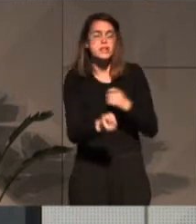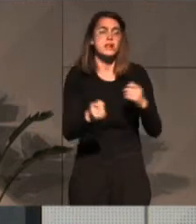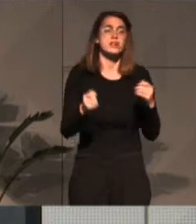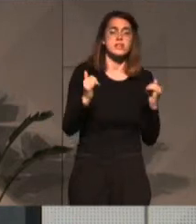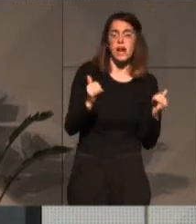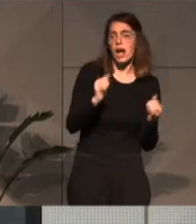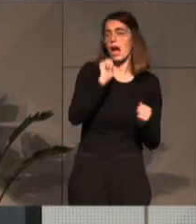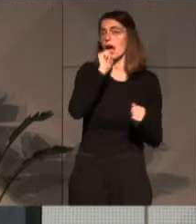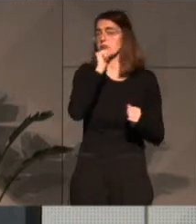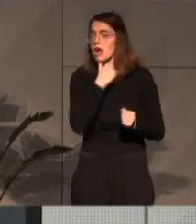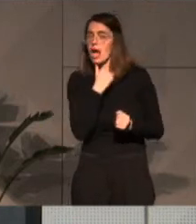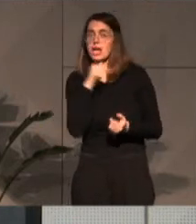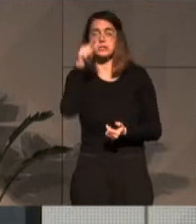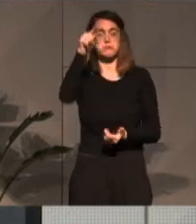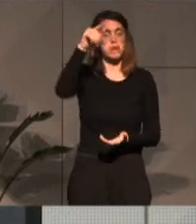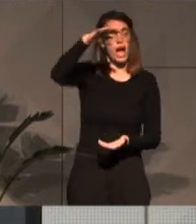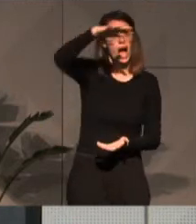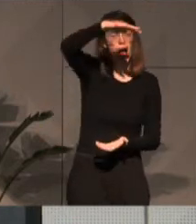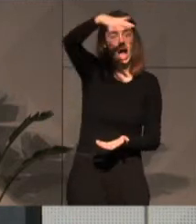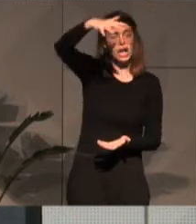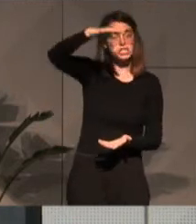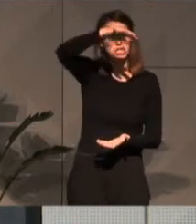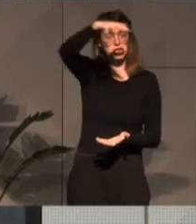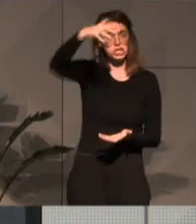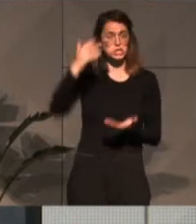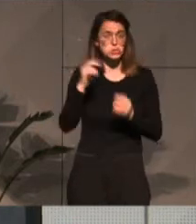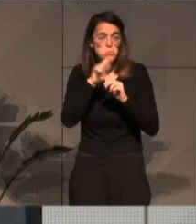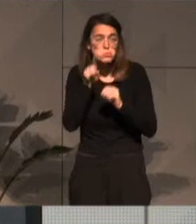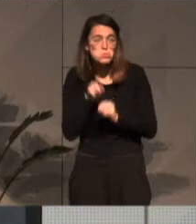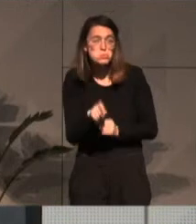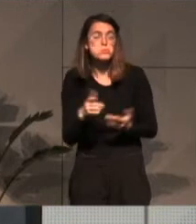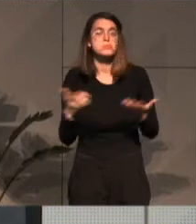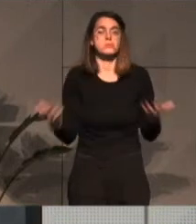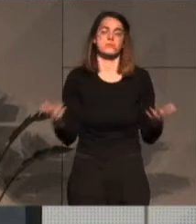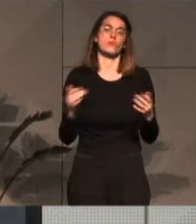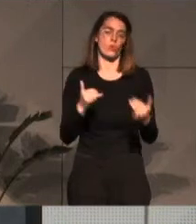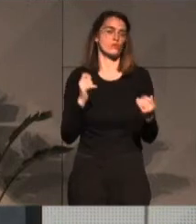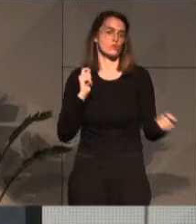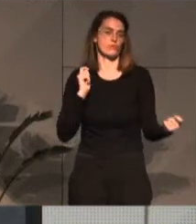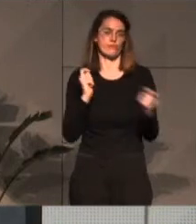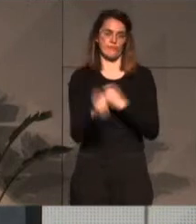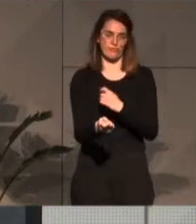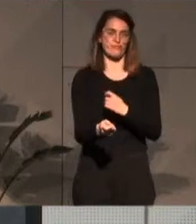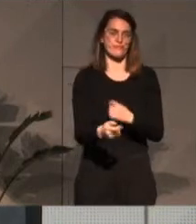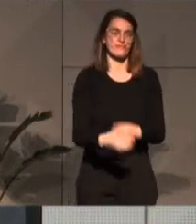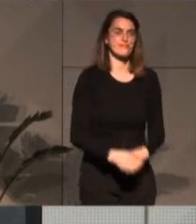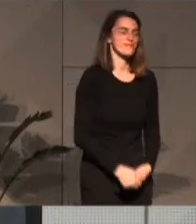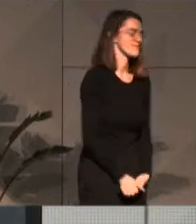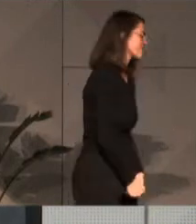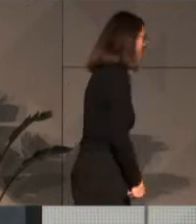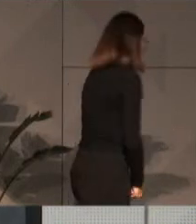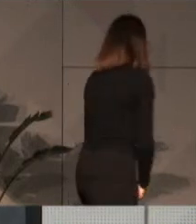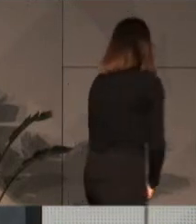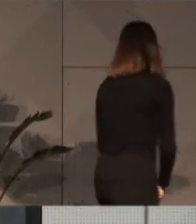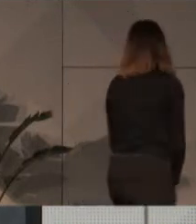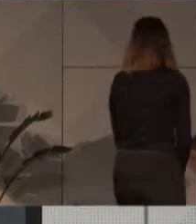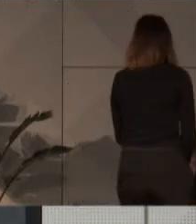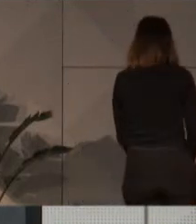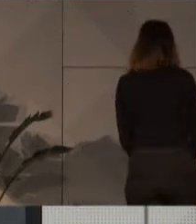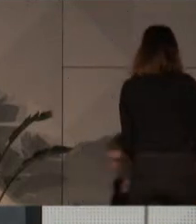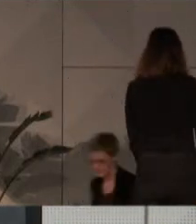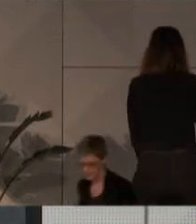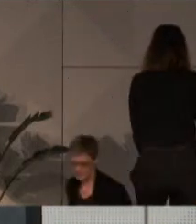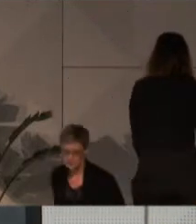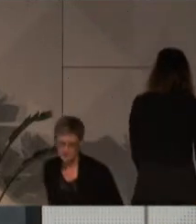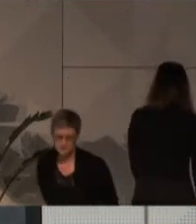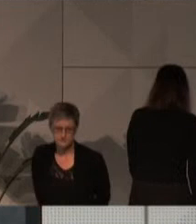summers in the past, and whether climate change is there at all is an absurd question for people living there in the Arctic. At